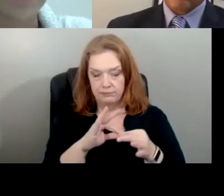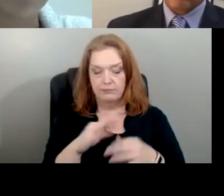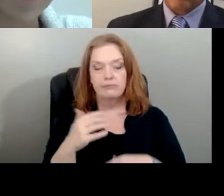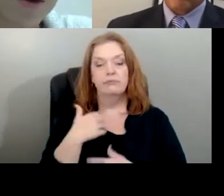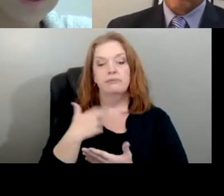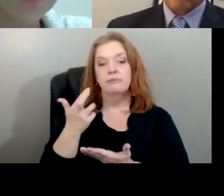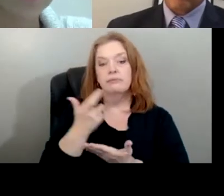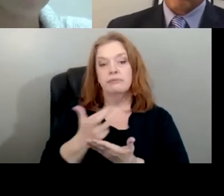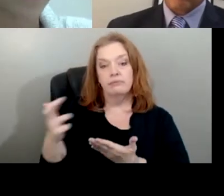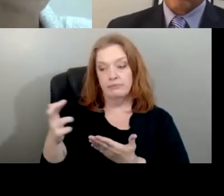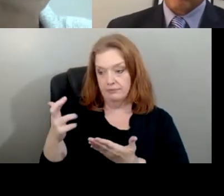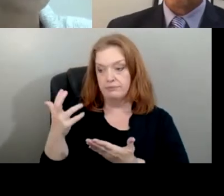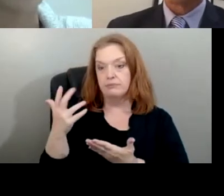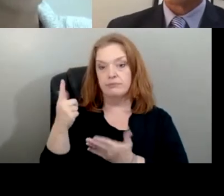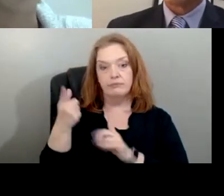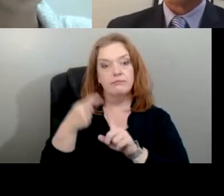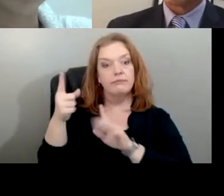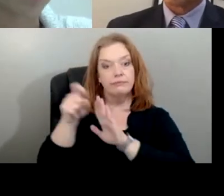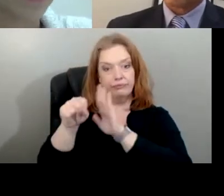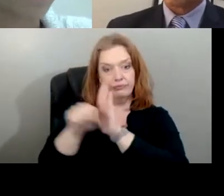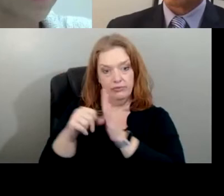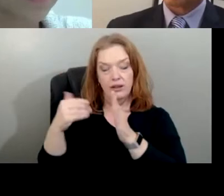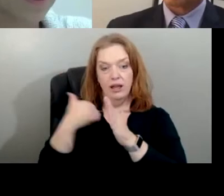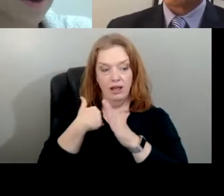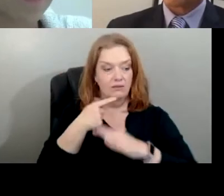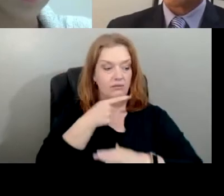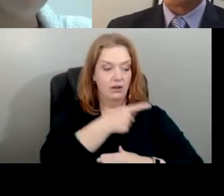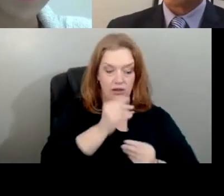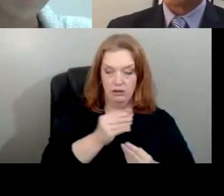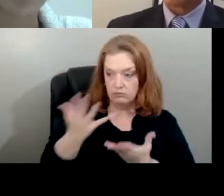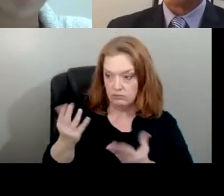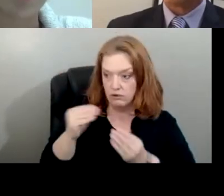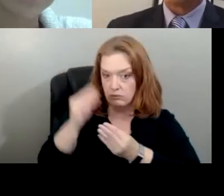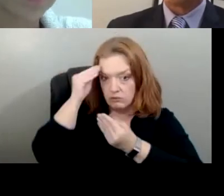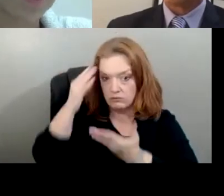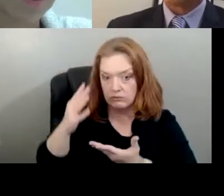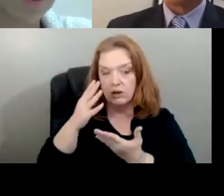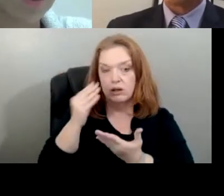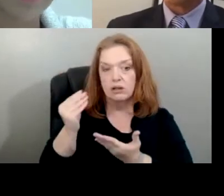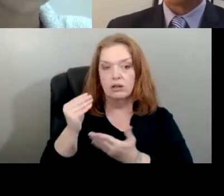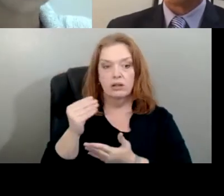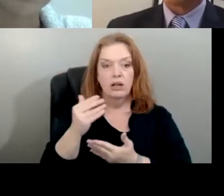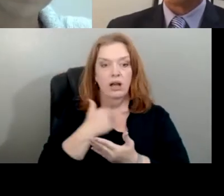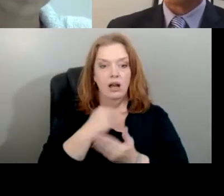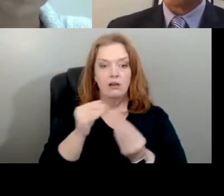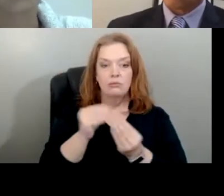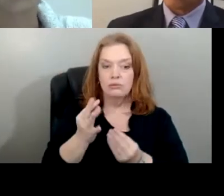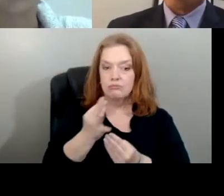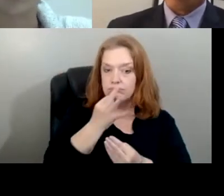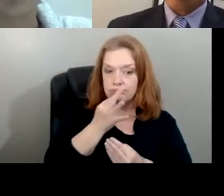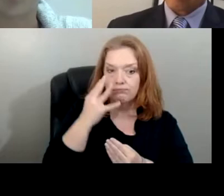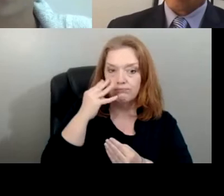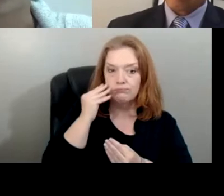state counterparts by establishing mutual agreements for equipment and or officer expertise, which